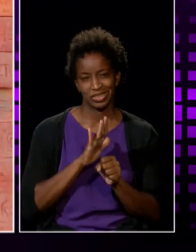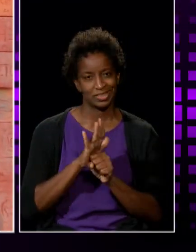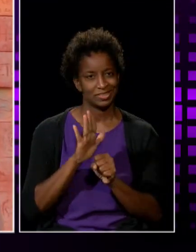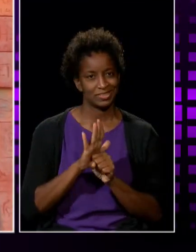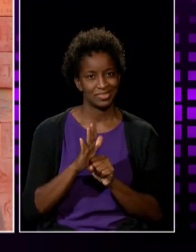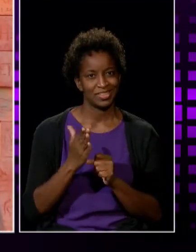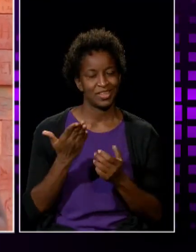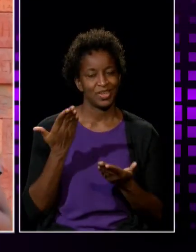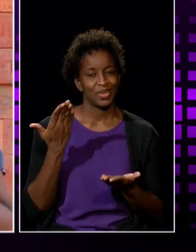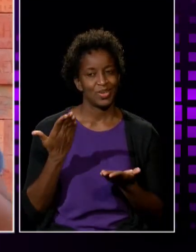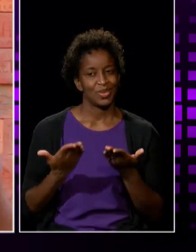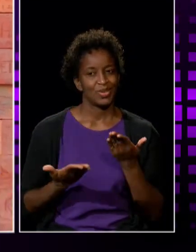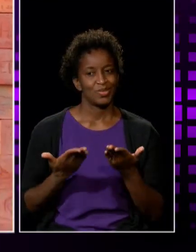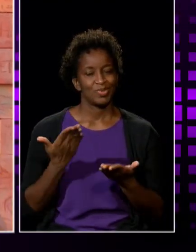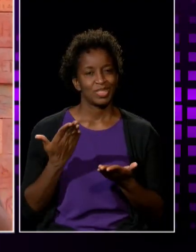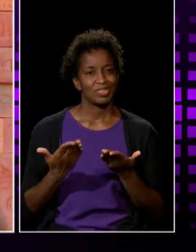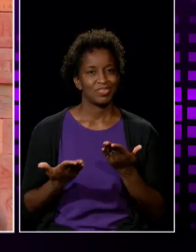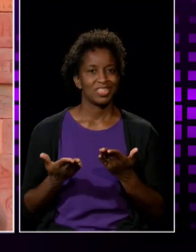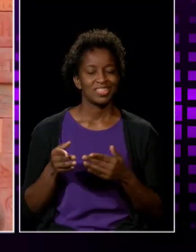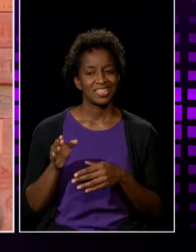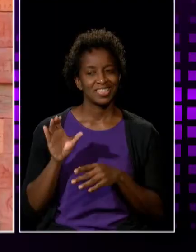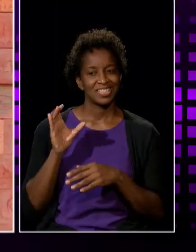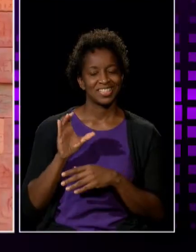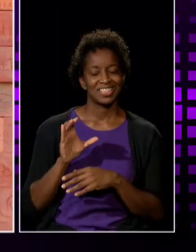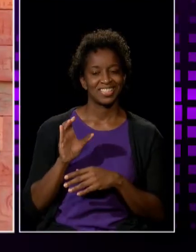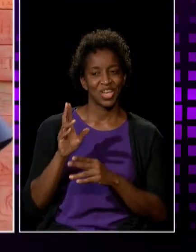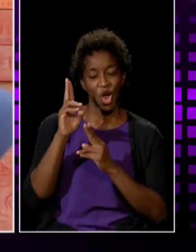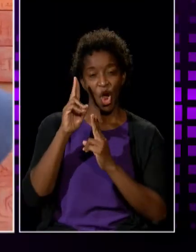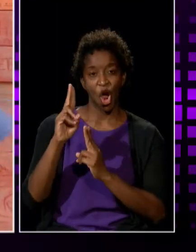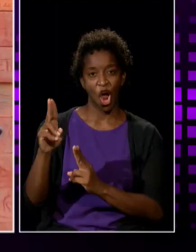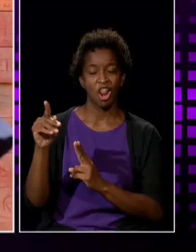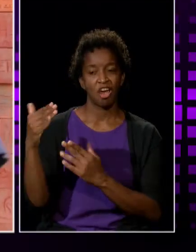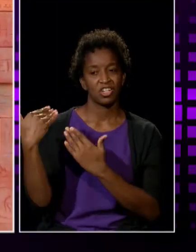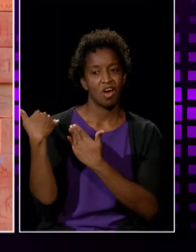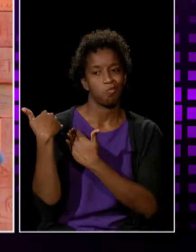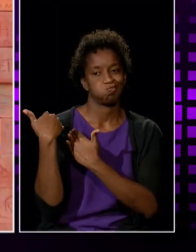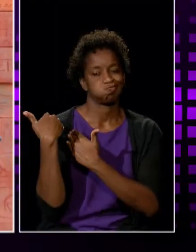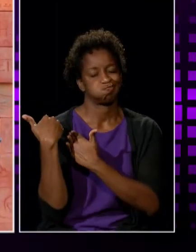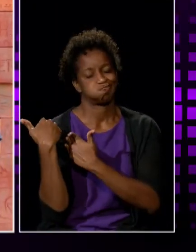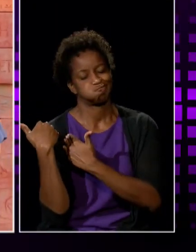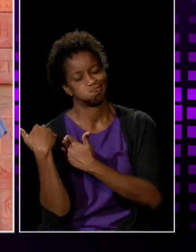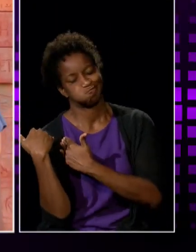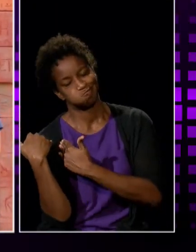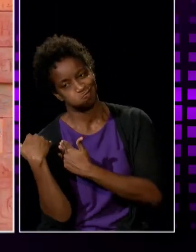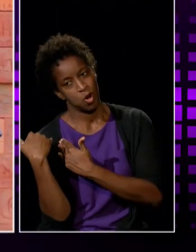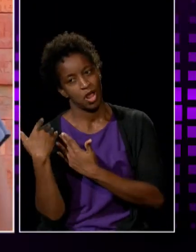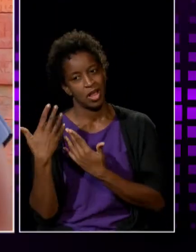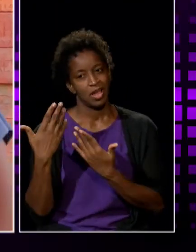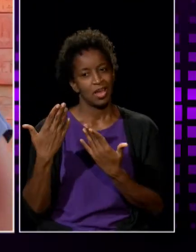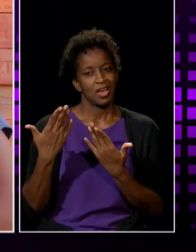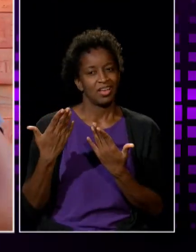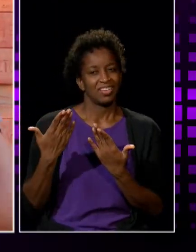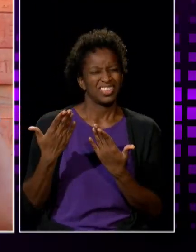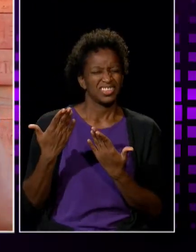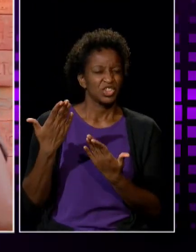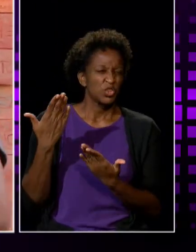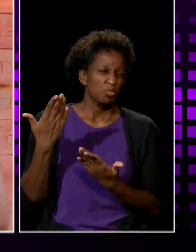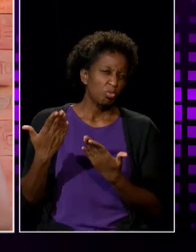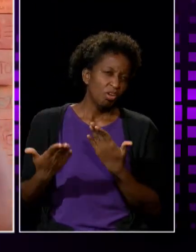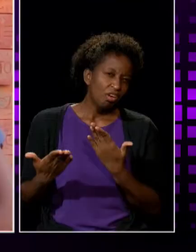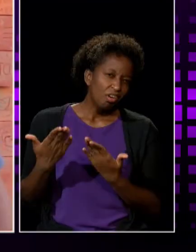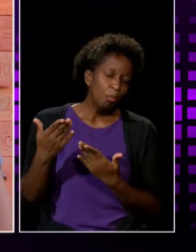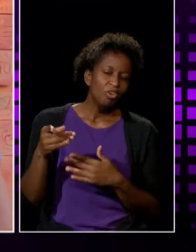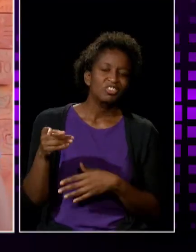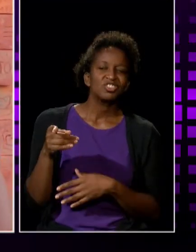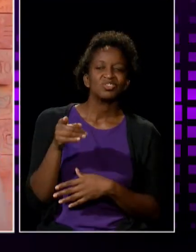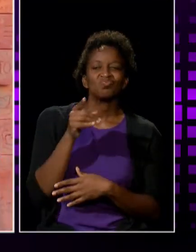placing like a lot of weight on her shoulders that maybe she could have had when she has more